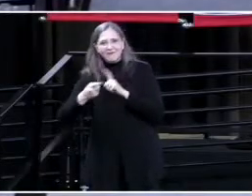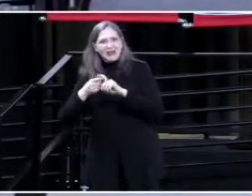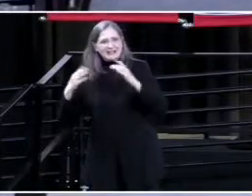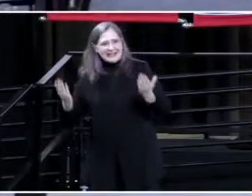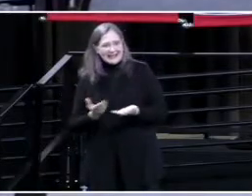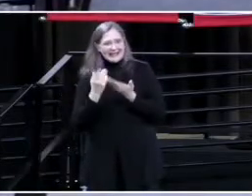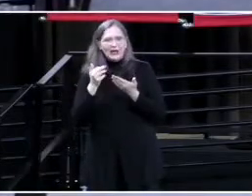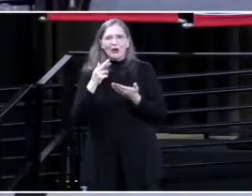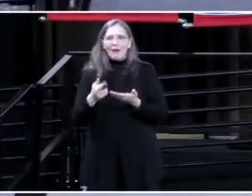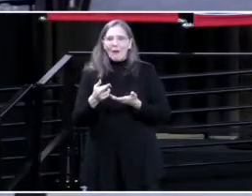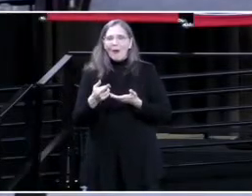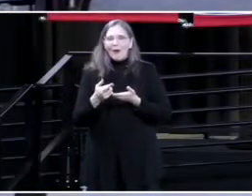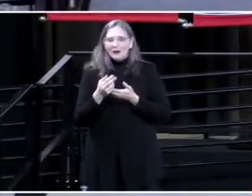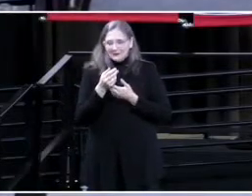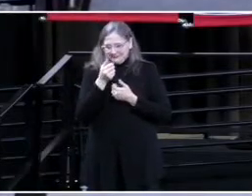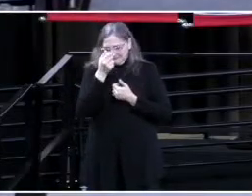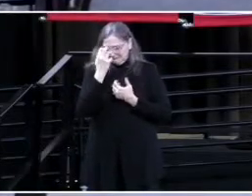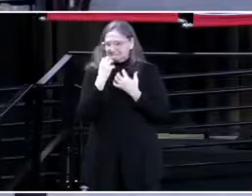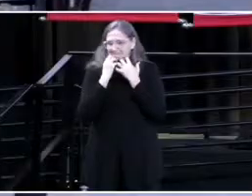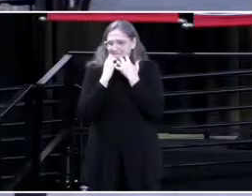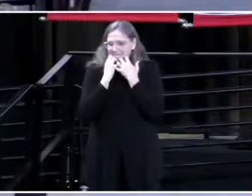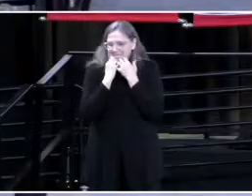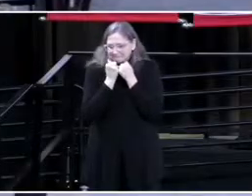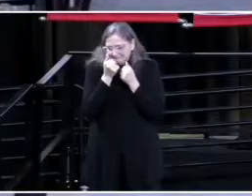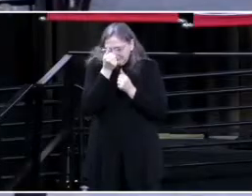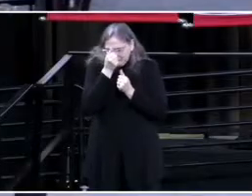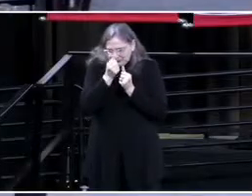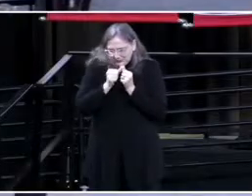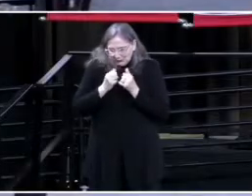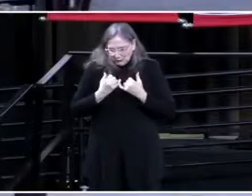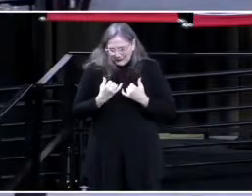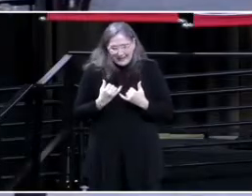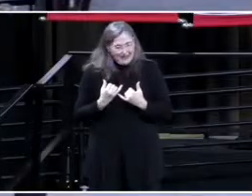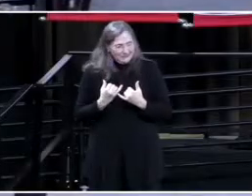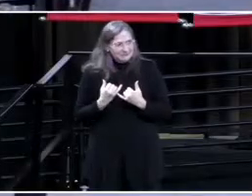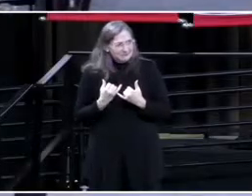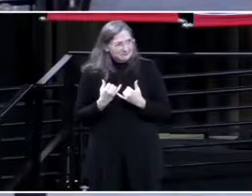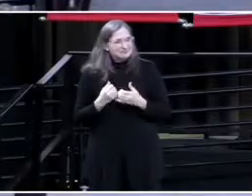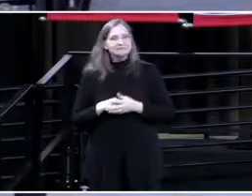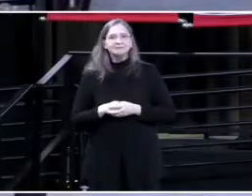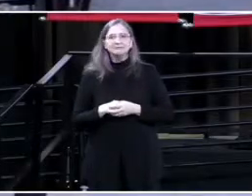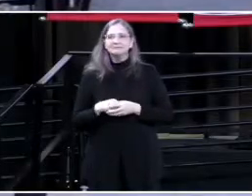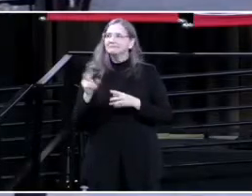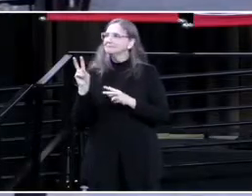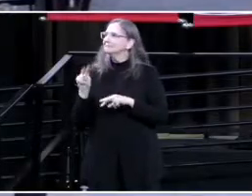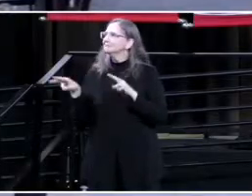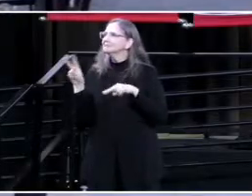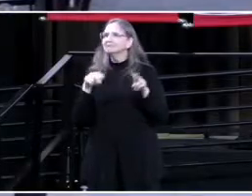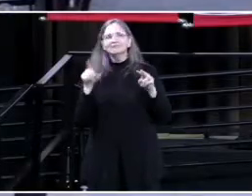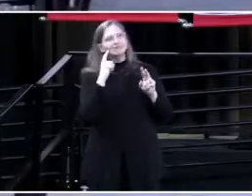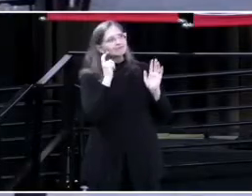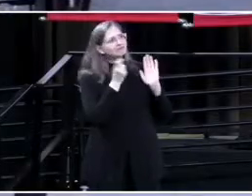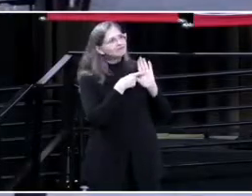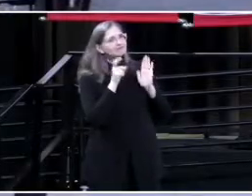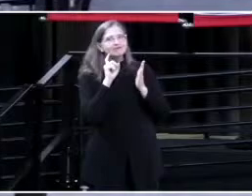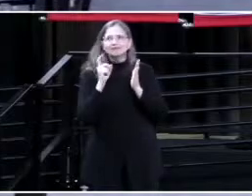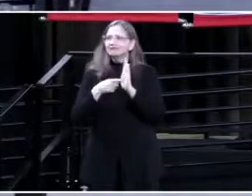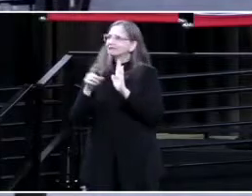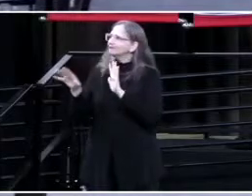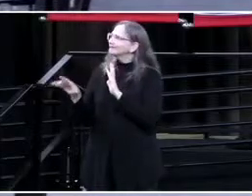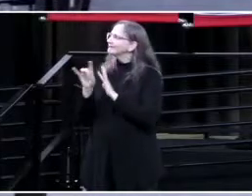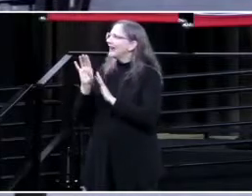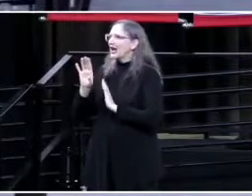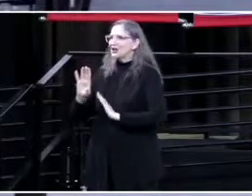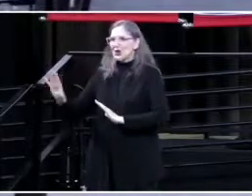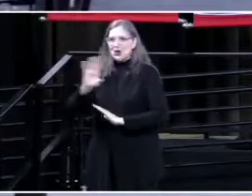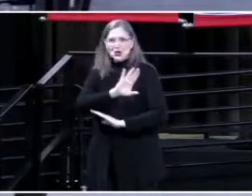or who you carry in your hearts on this special day. So do this. Look around the complex and find your loved ones because